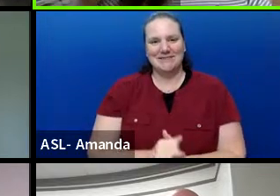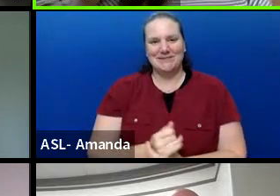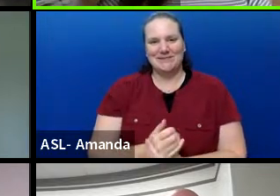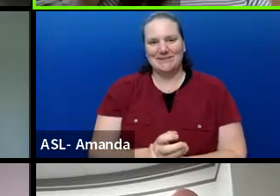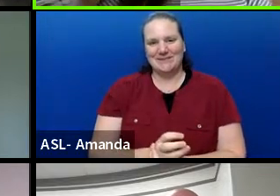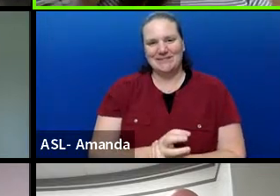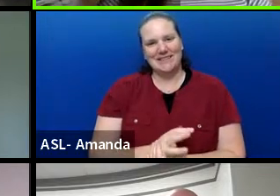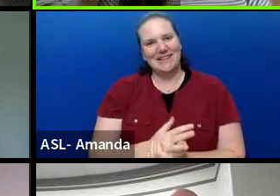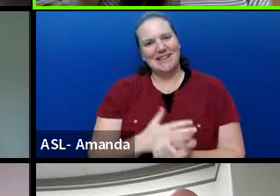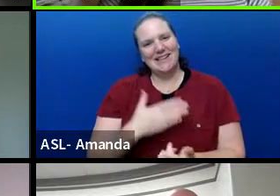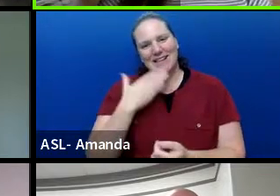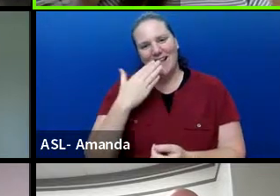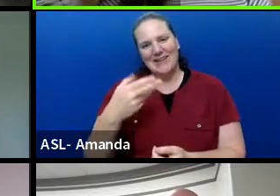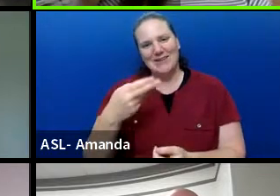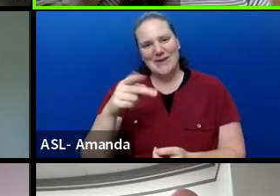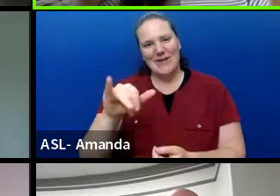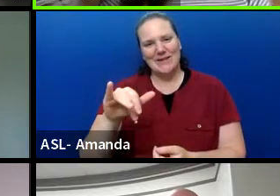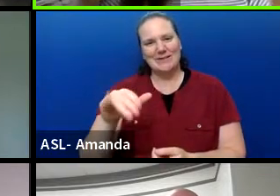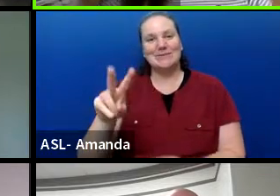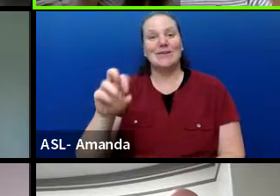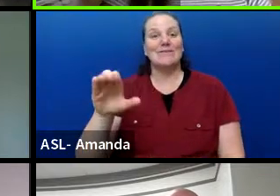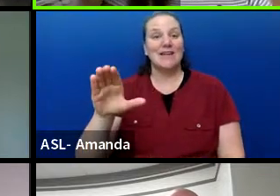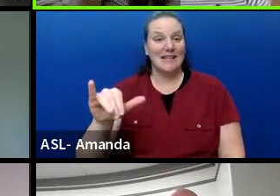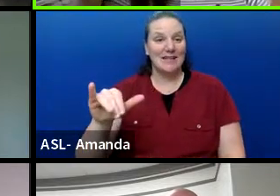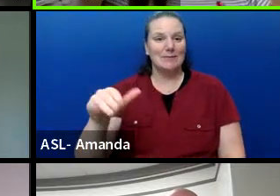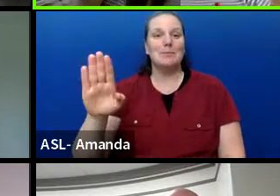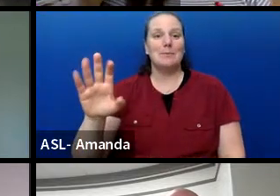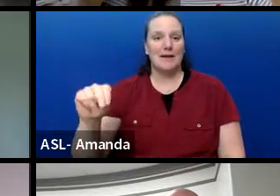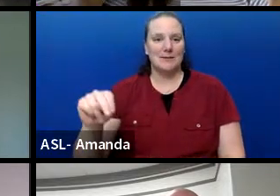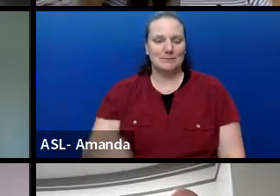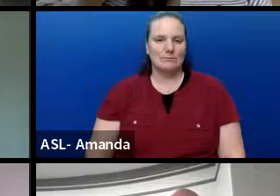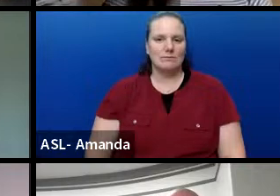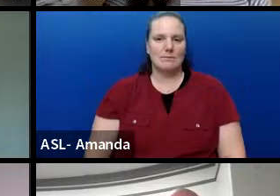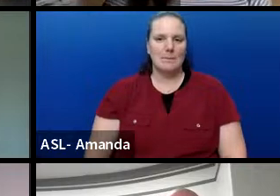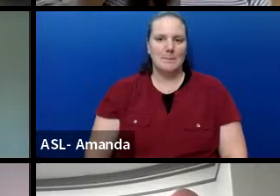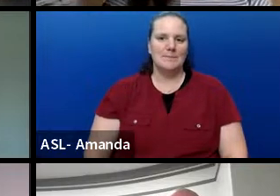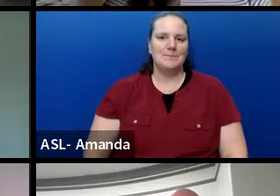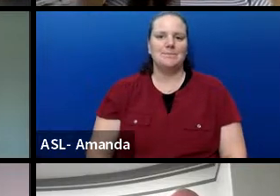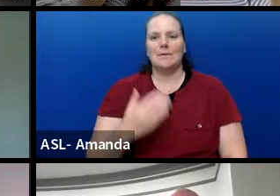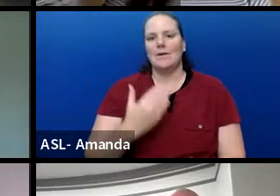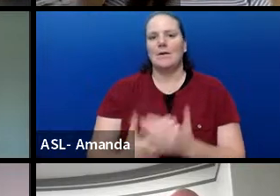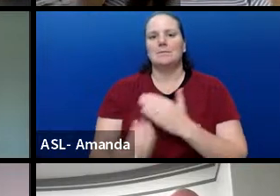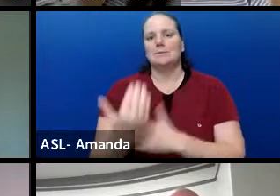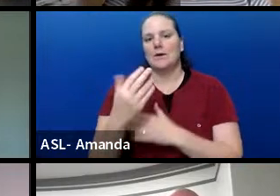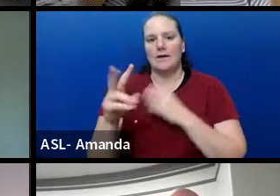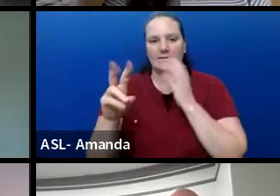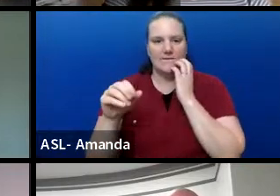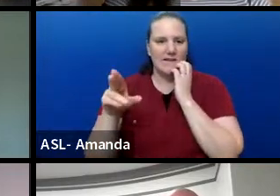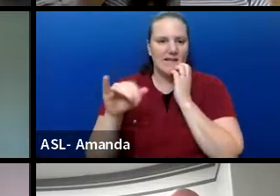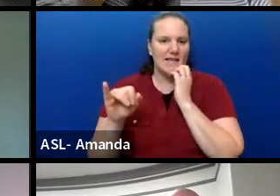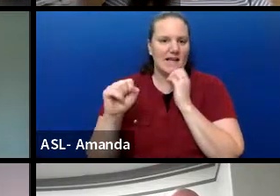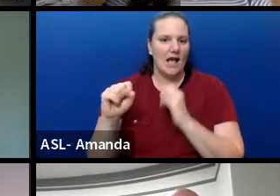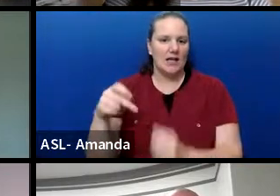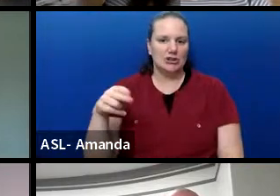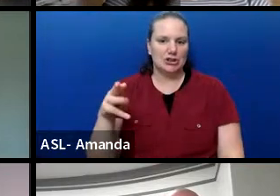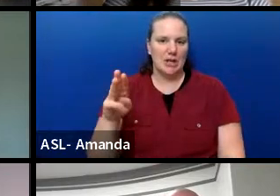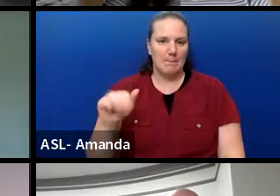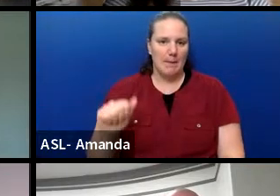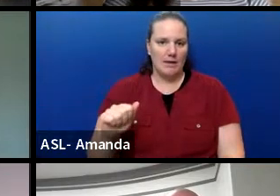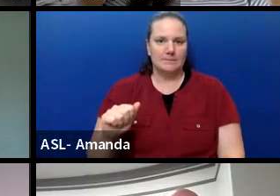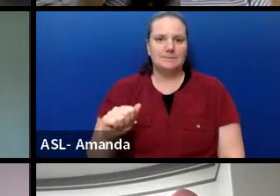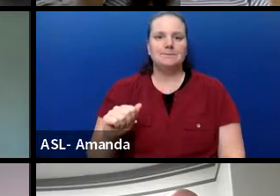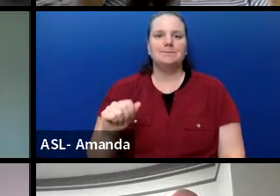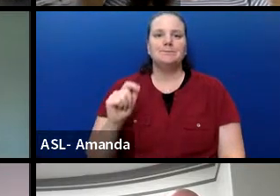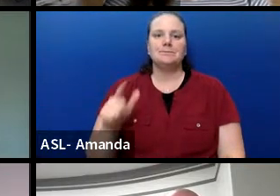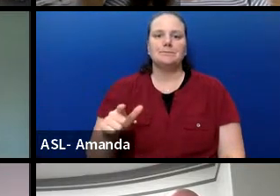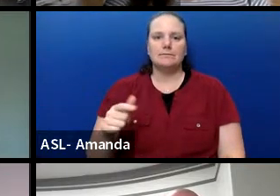Thanks, Holly. Let's go to Vicky and then Ben. Good morning. I'm Vicky Nakashima, and I